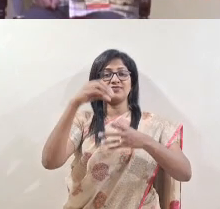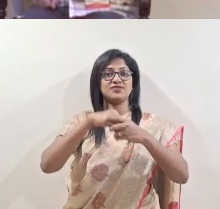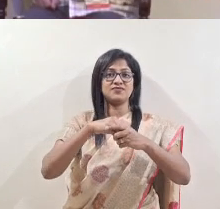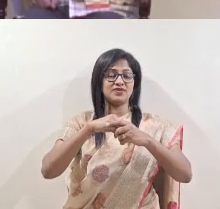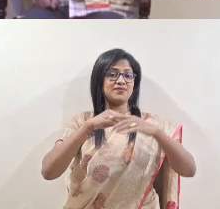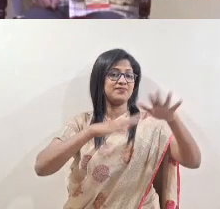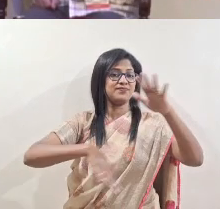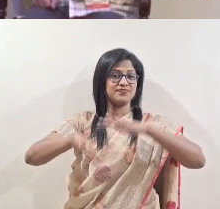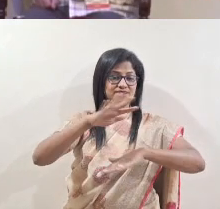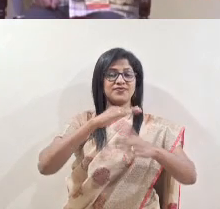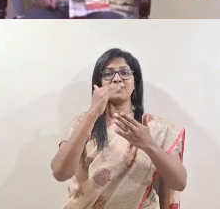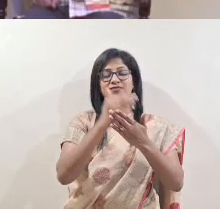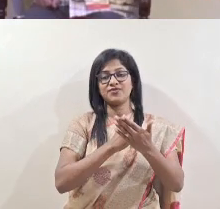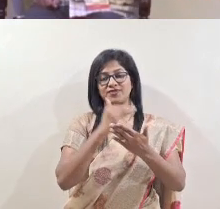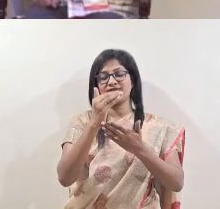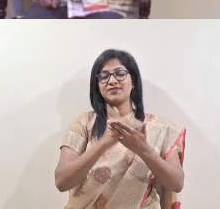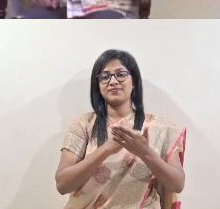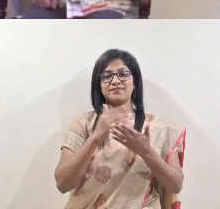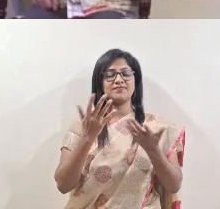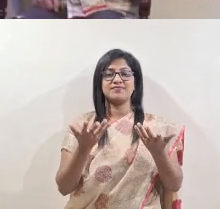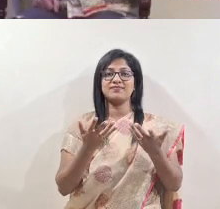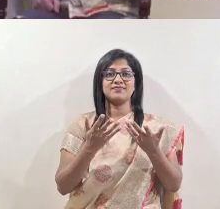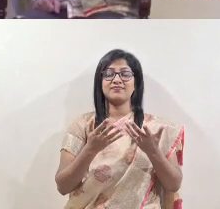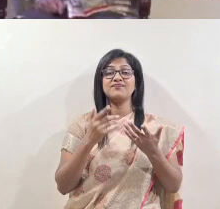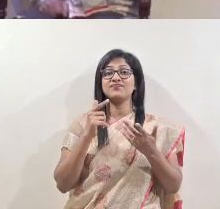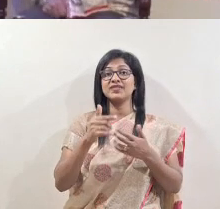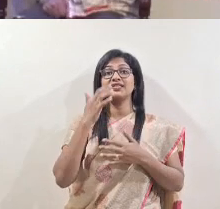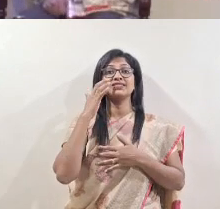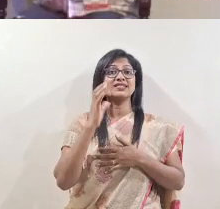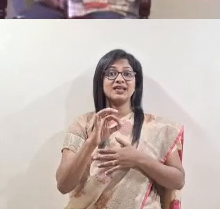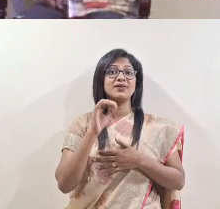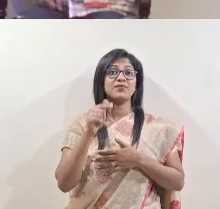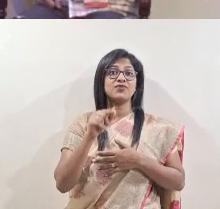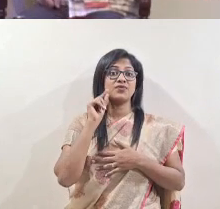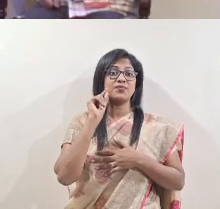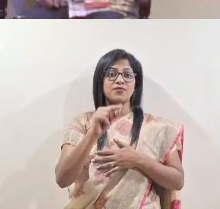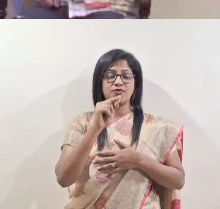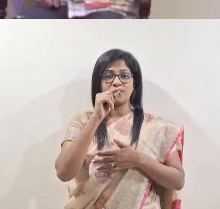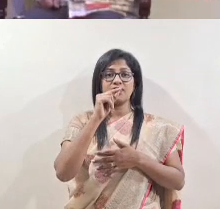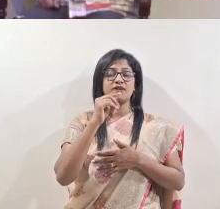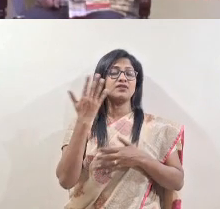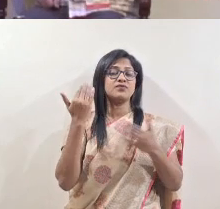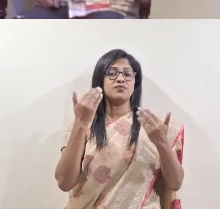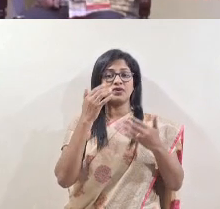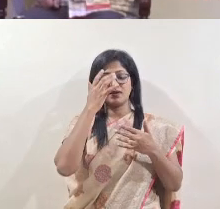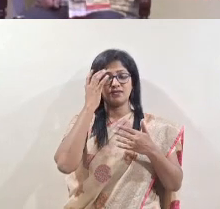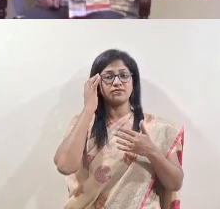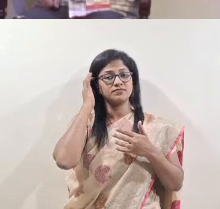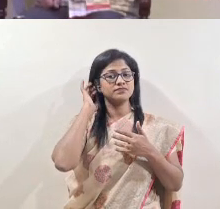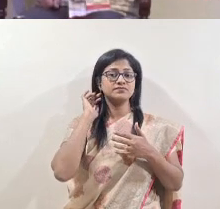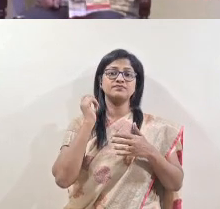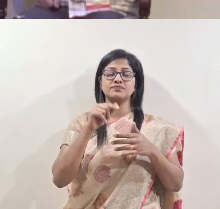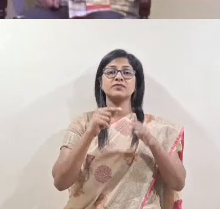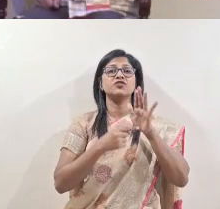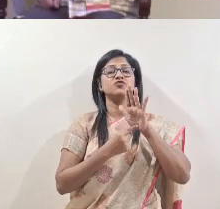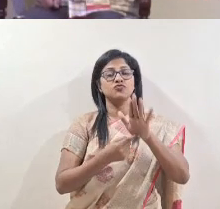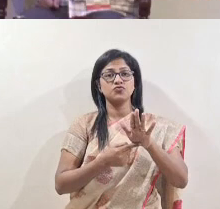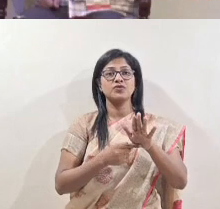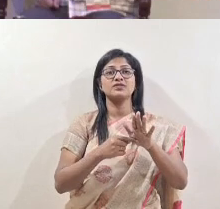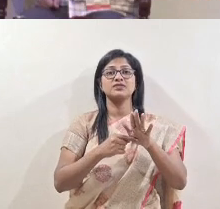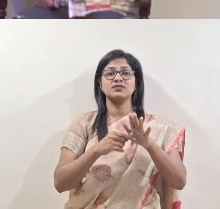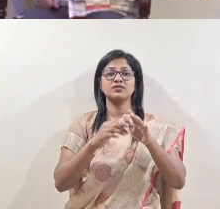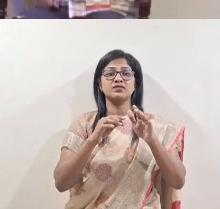the program and then The reason it's a very important point. Why? Because it shows that proper